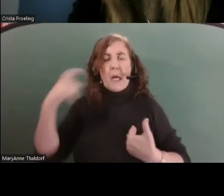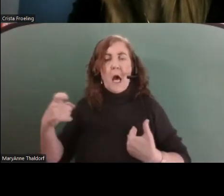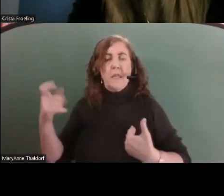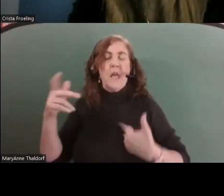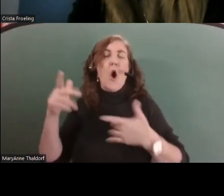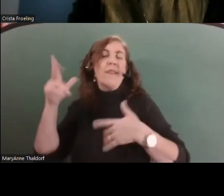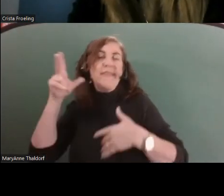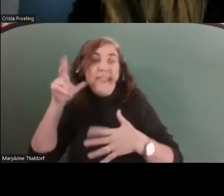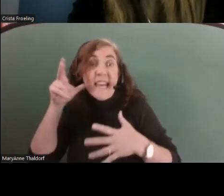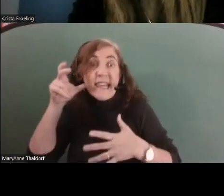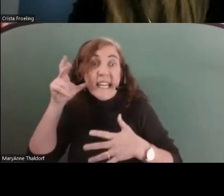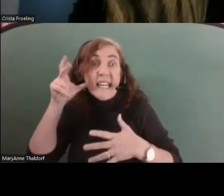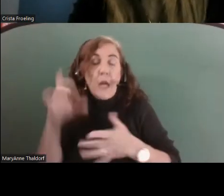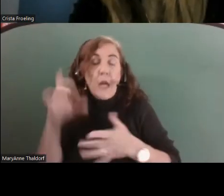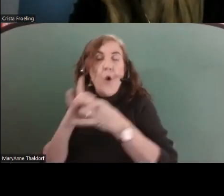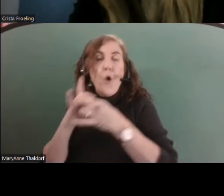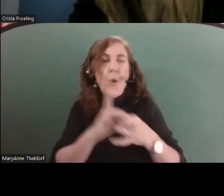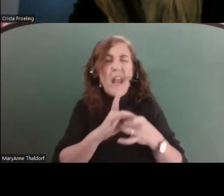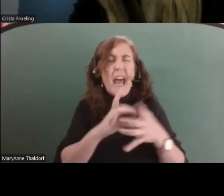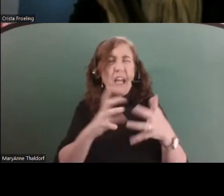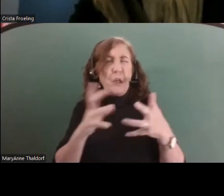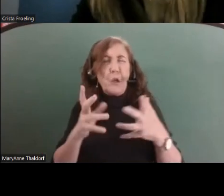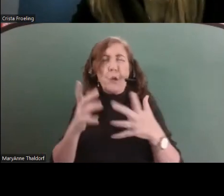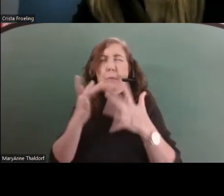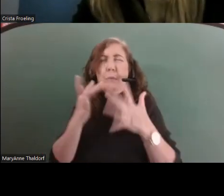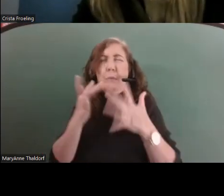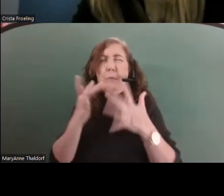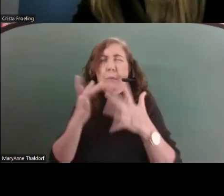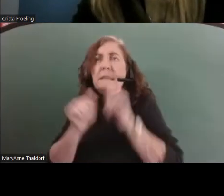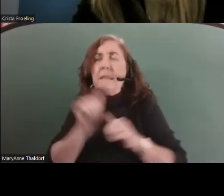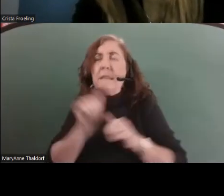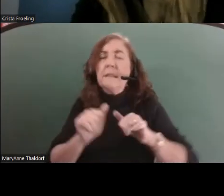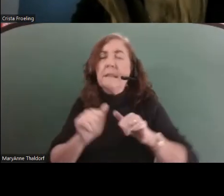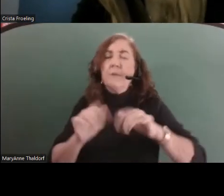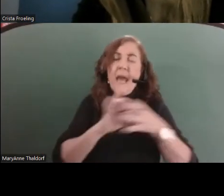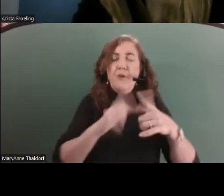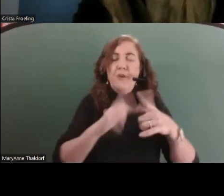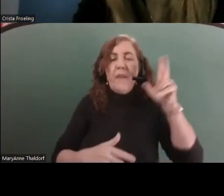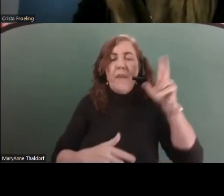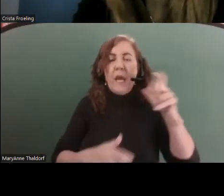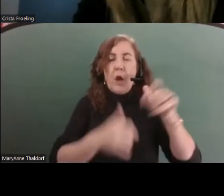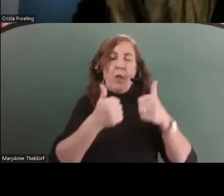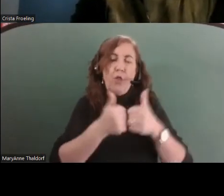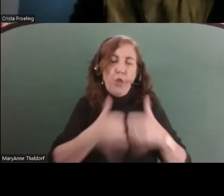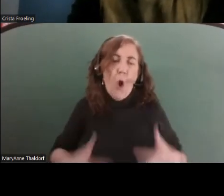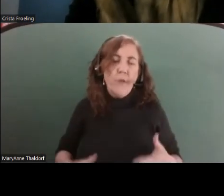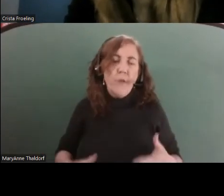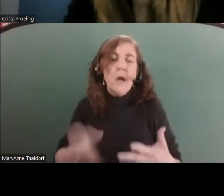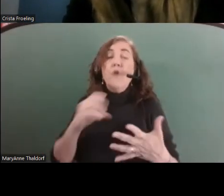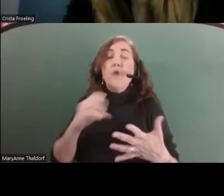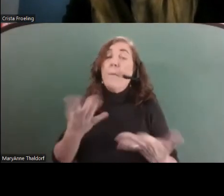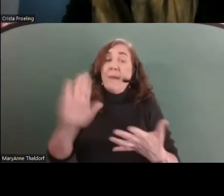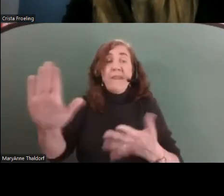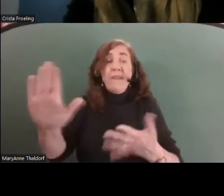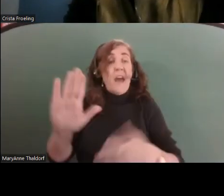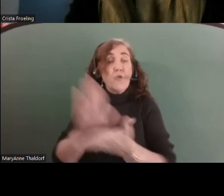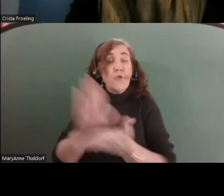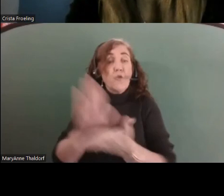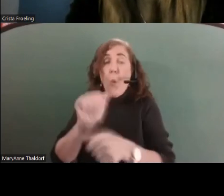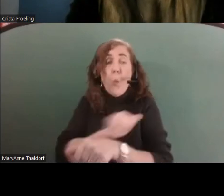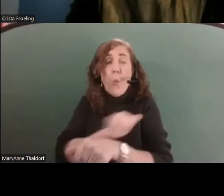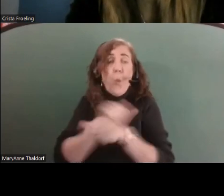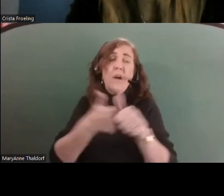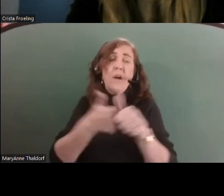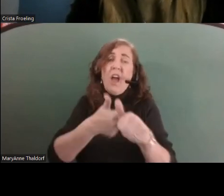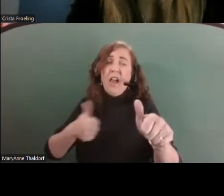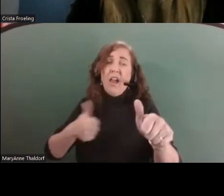it's associated with reduced academic performance in children. So it's causing them not to do as well. And any degree of